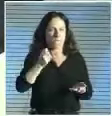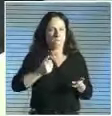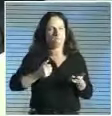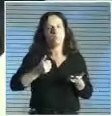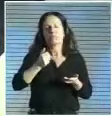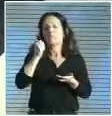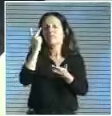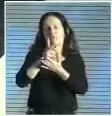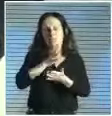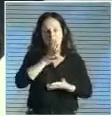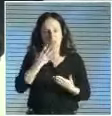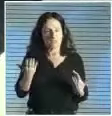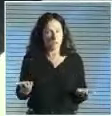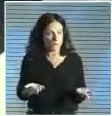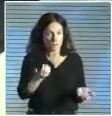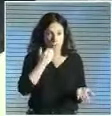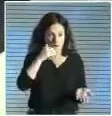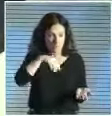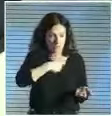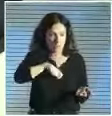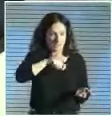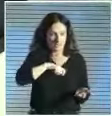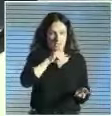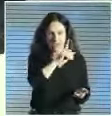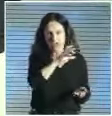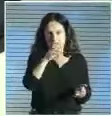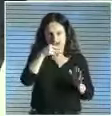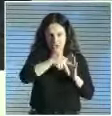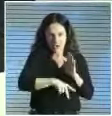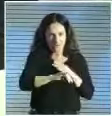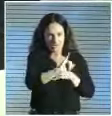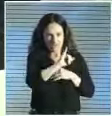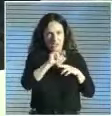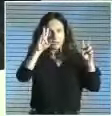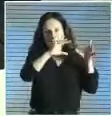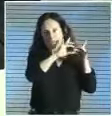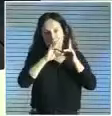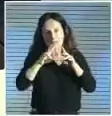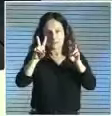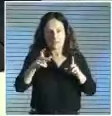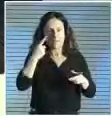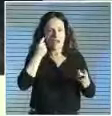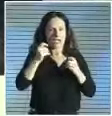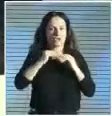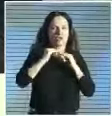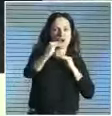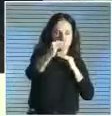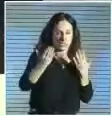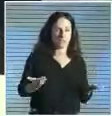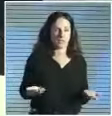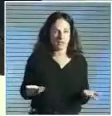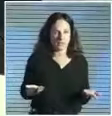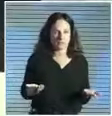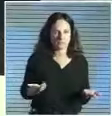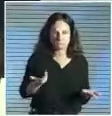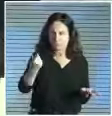the tourist industry, fortunately, was globally. But can you imagine in a small company of 5 employees trying to follow